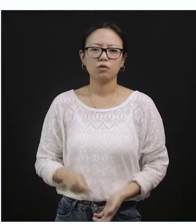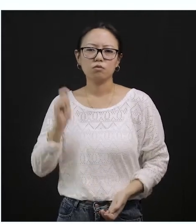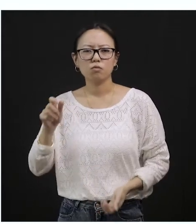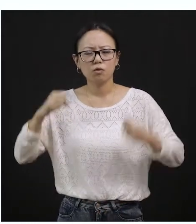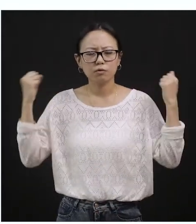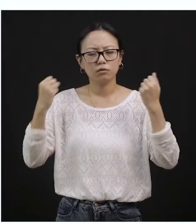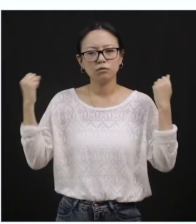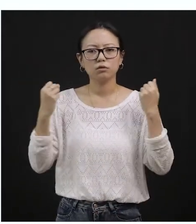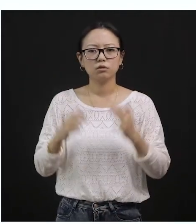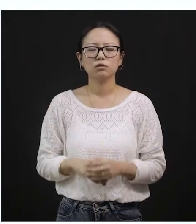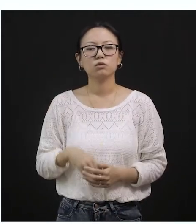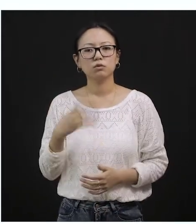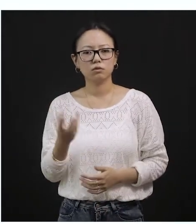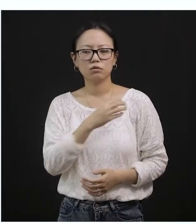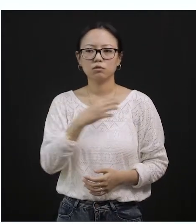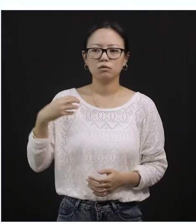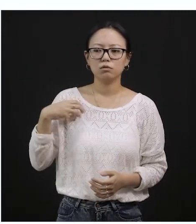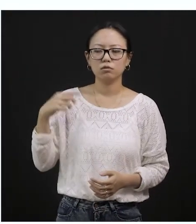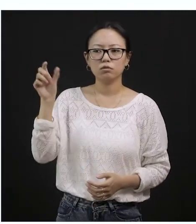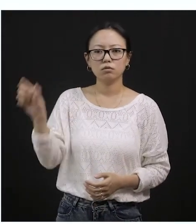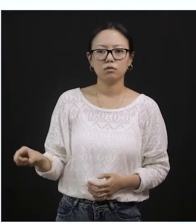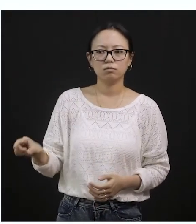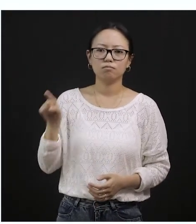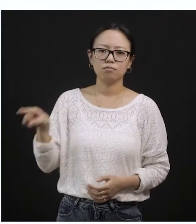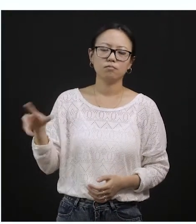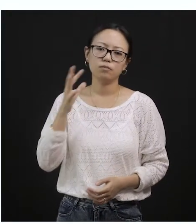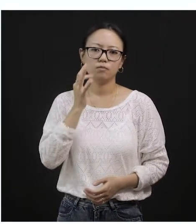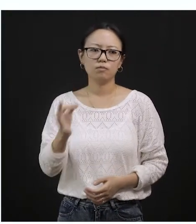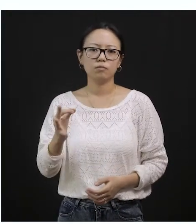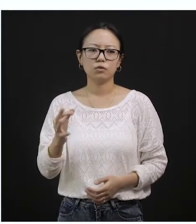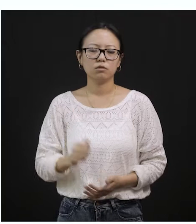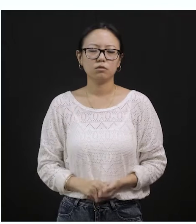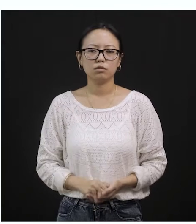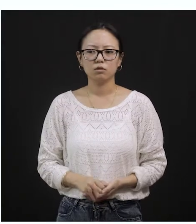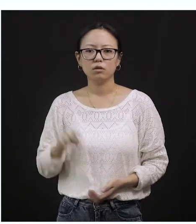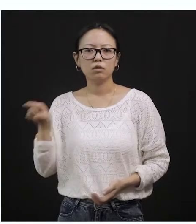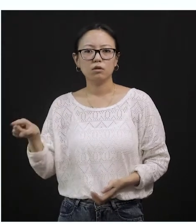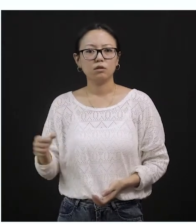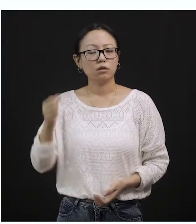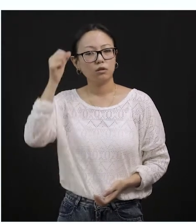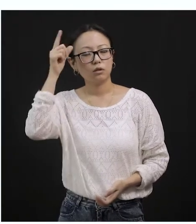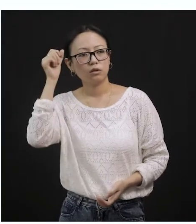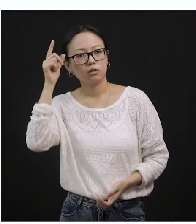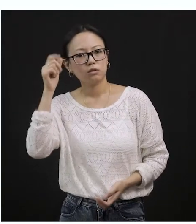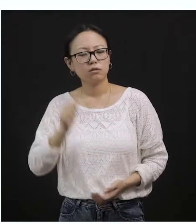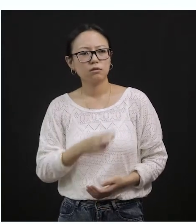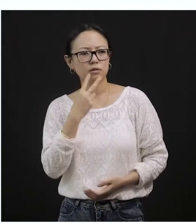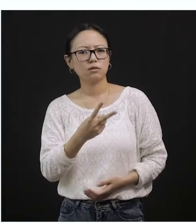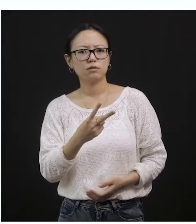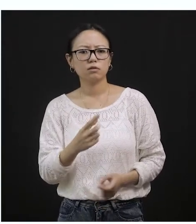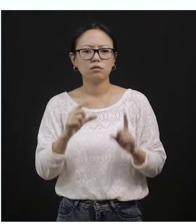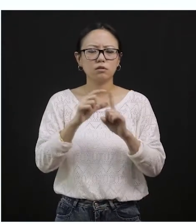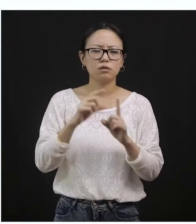position of a doctor is very important in a society. All right. So they try to understand a particular disease and they try